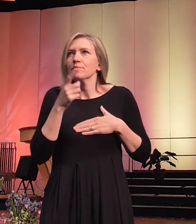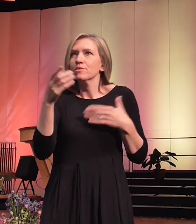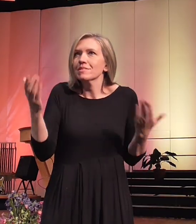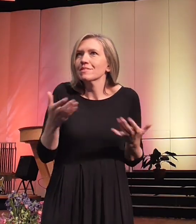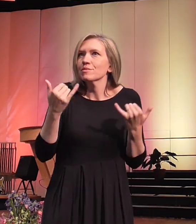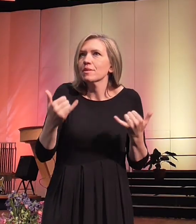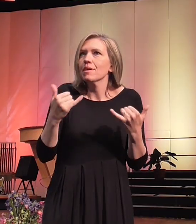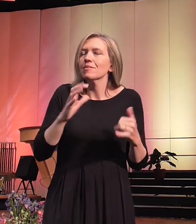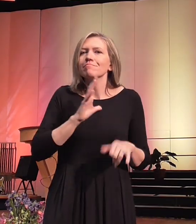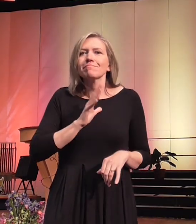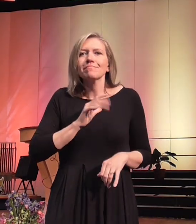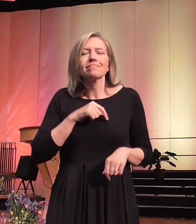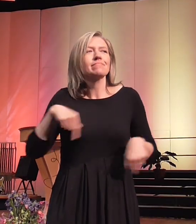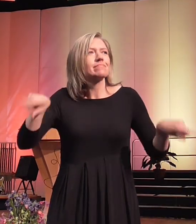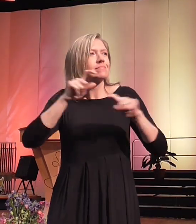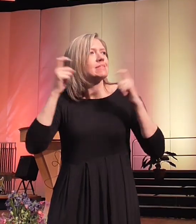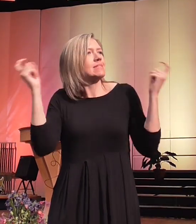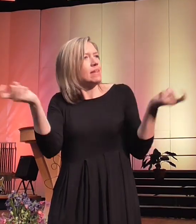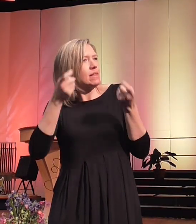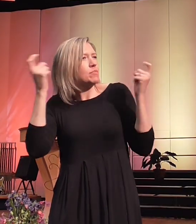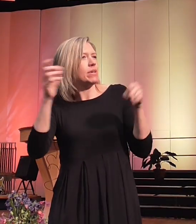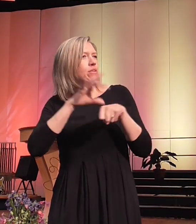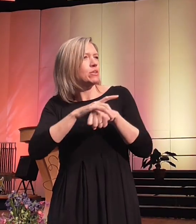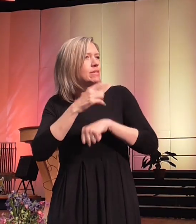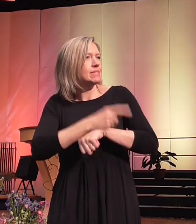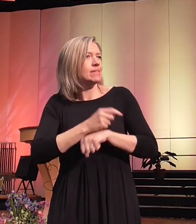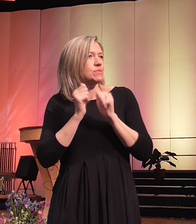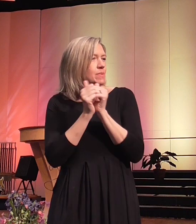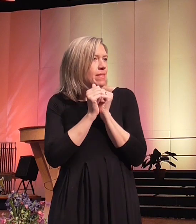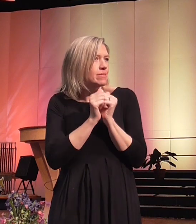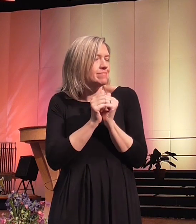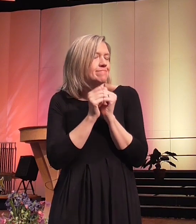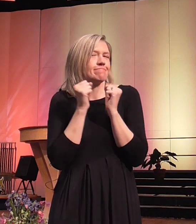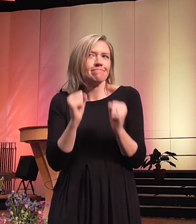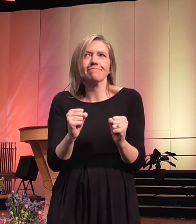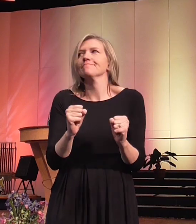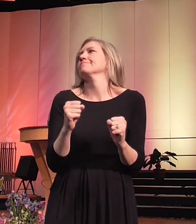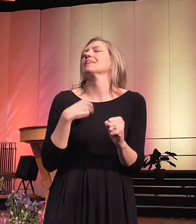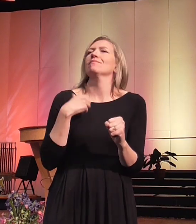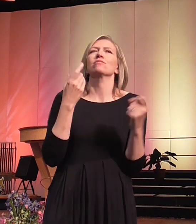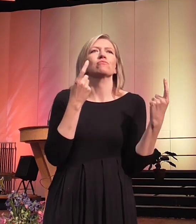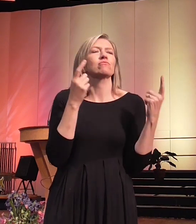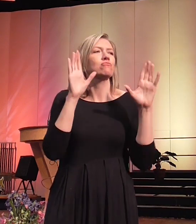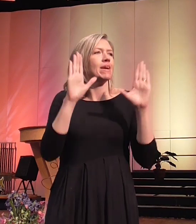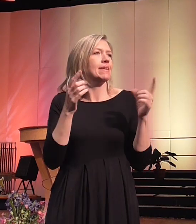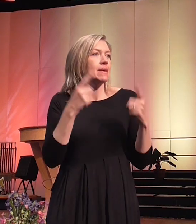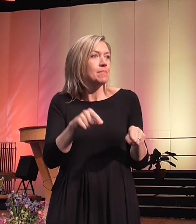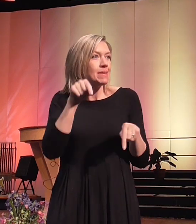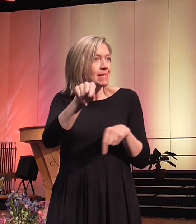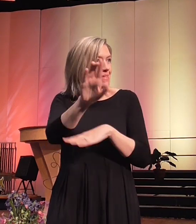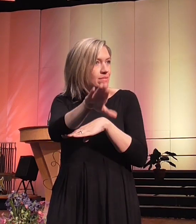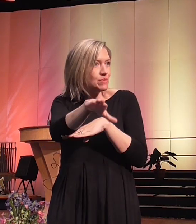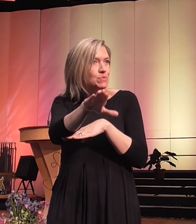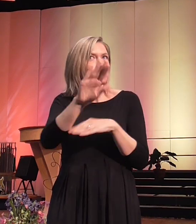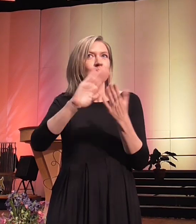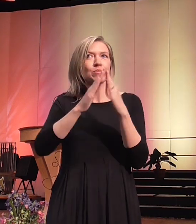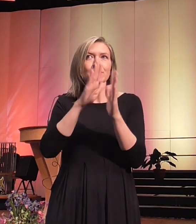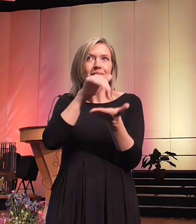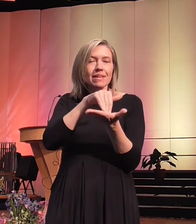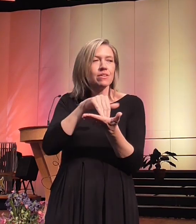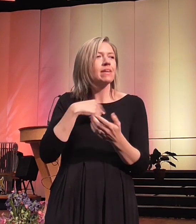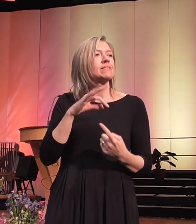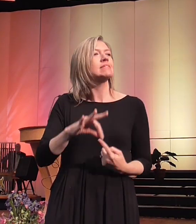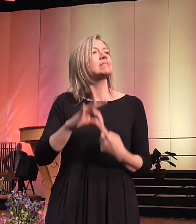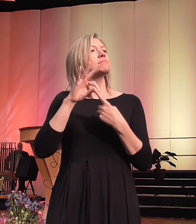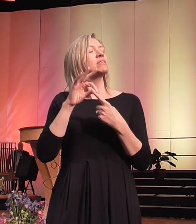today, and we get to celebrate Earth Day together. We got some great stuff coming up in the community center afterwards. We got a special